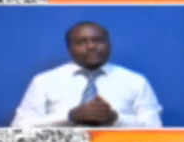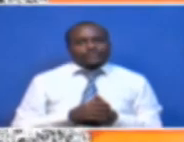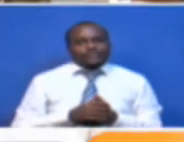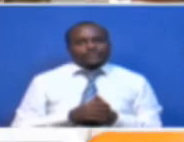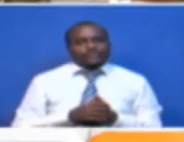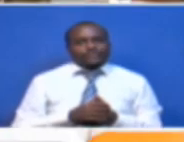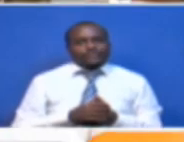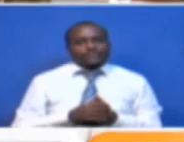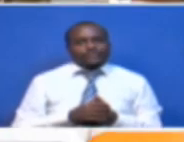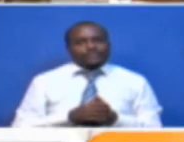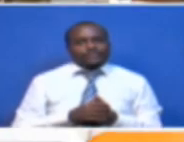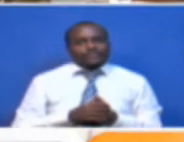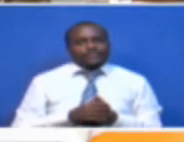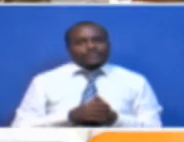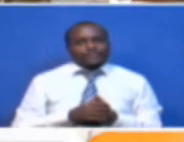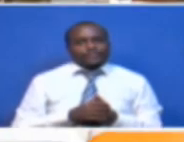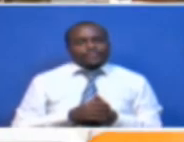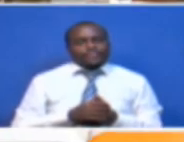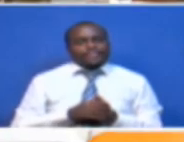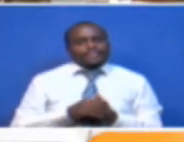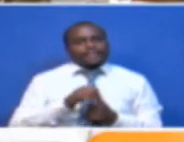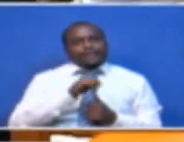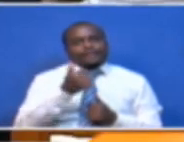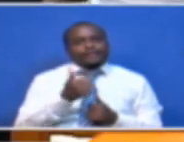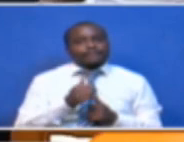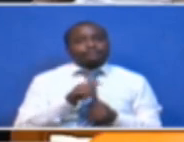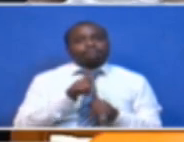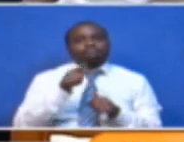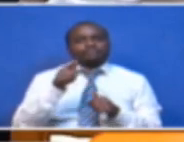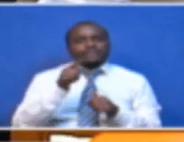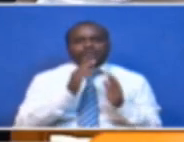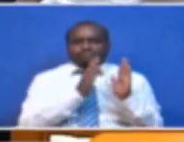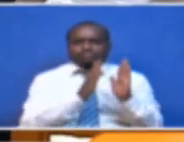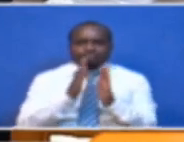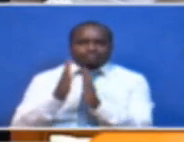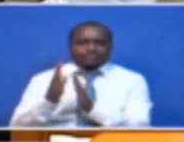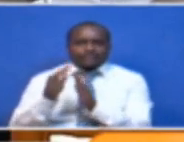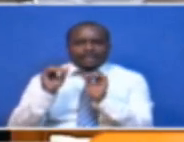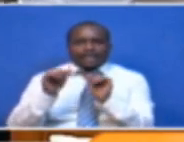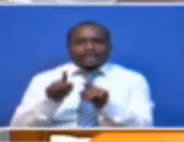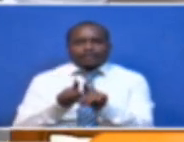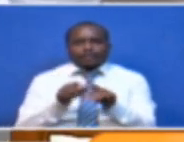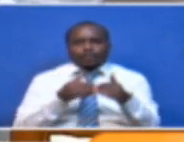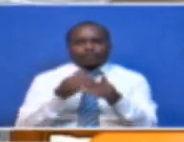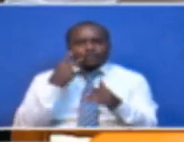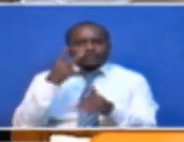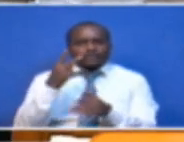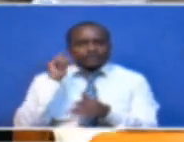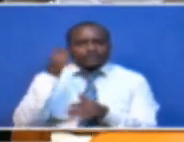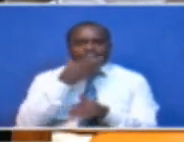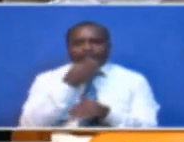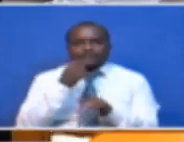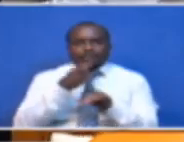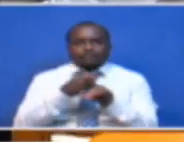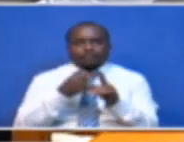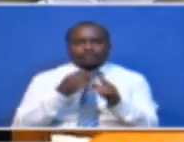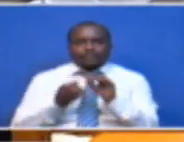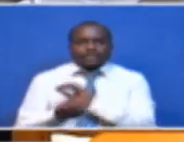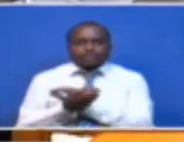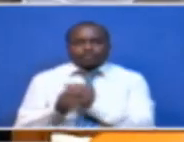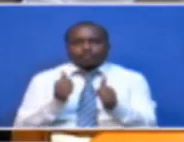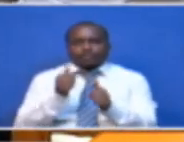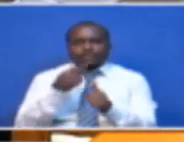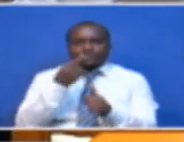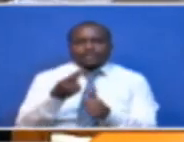Jeff. That was funny stuff. Collins Bore, you say, Lee is so articulate. I can almost see President Kenyatta from the kind of descriptions he gives.